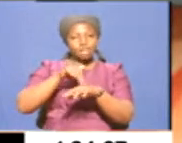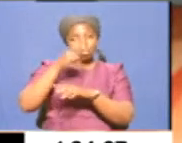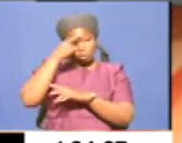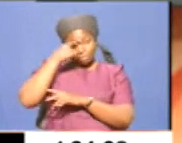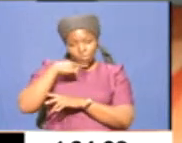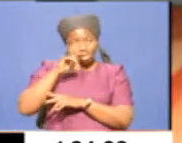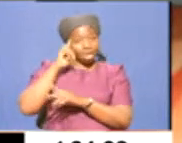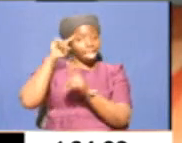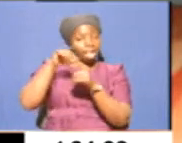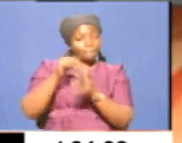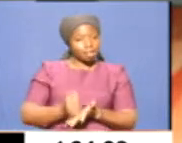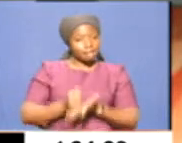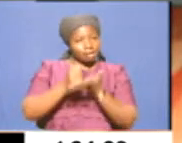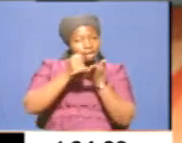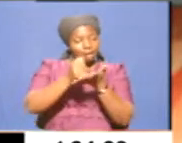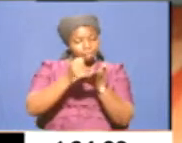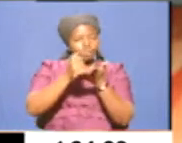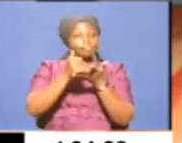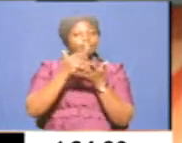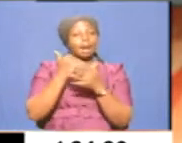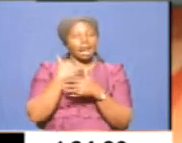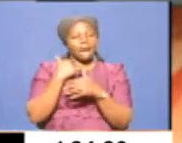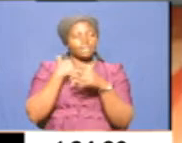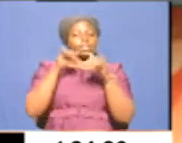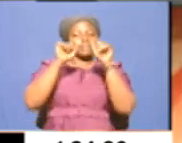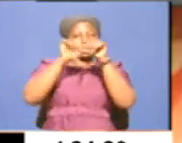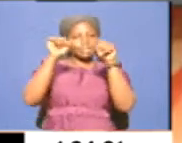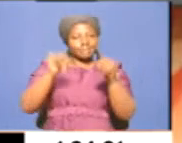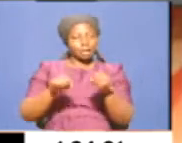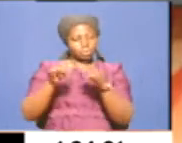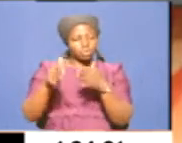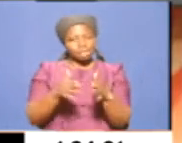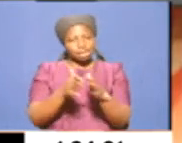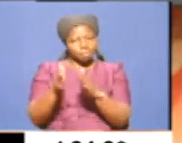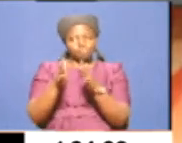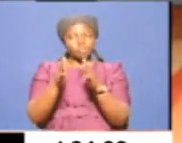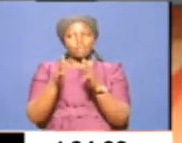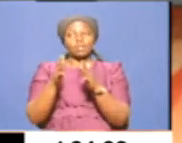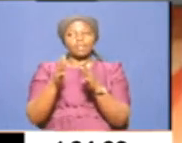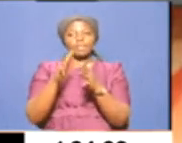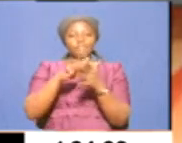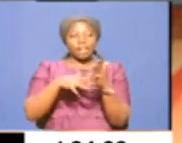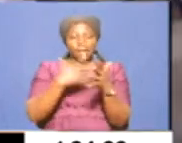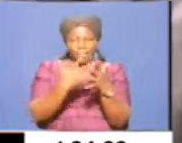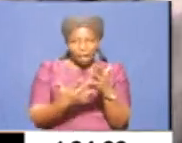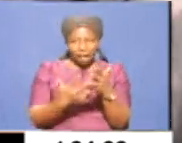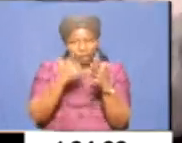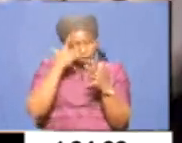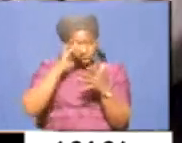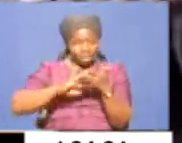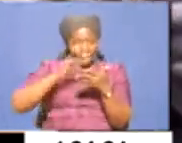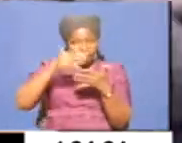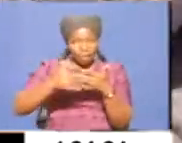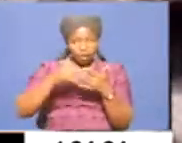providing a systematic and sustainable framework for the rehabilitation of street families in Kenya.